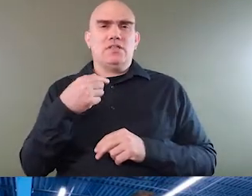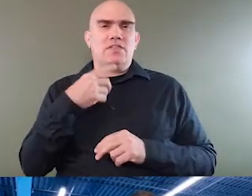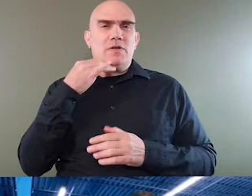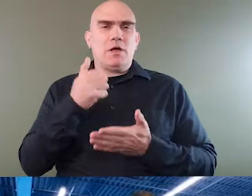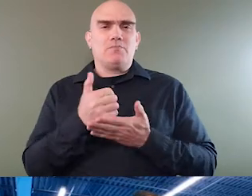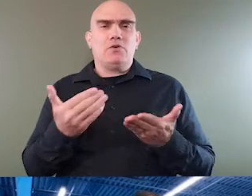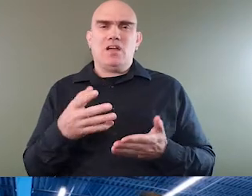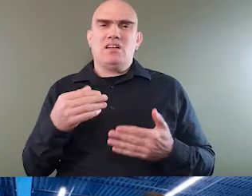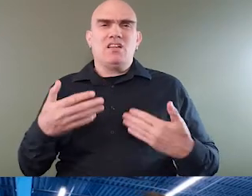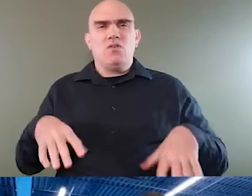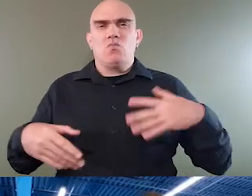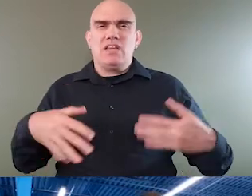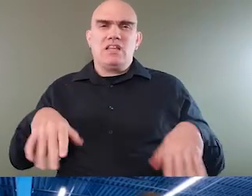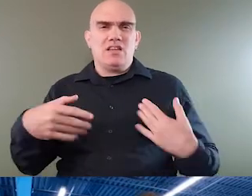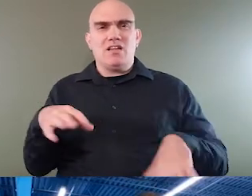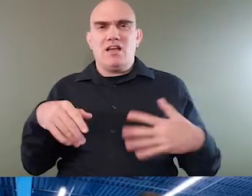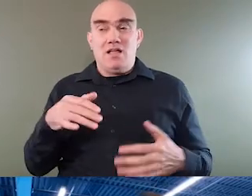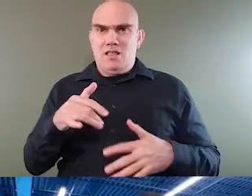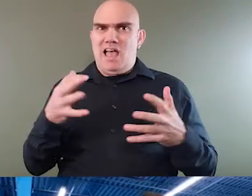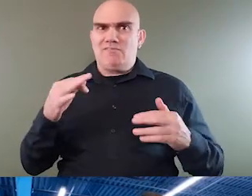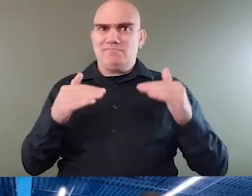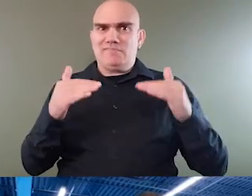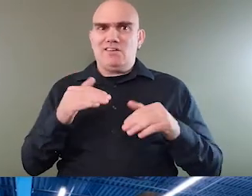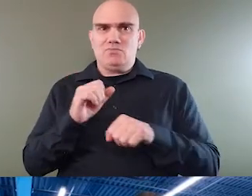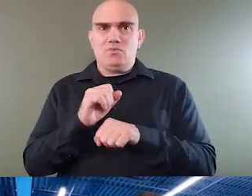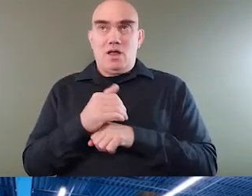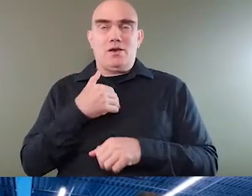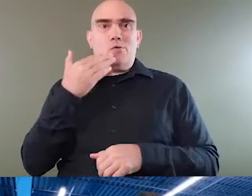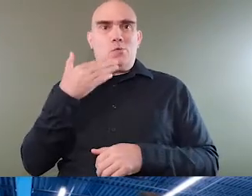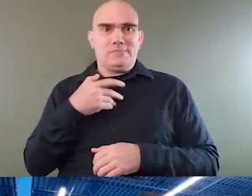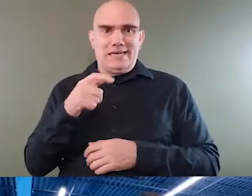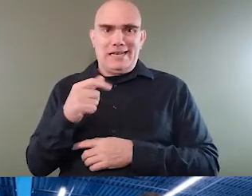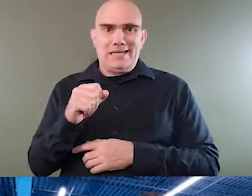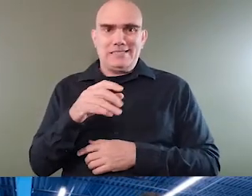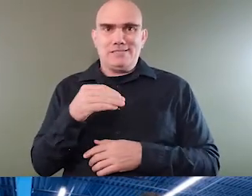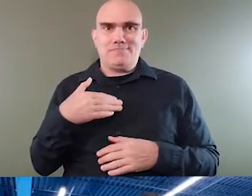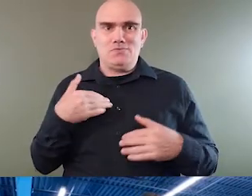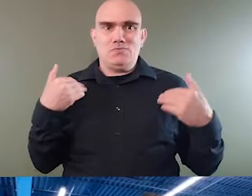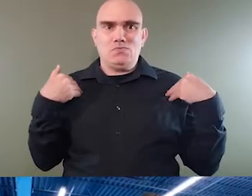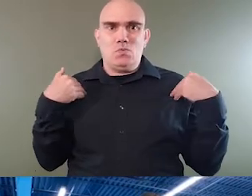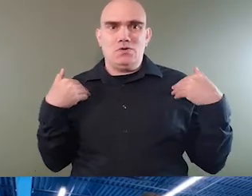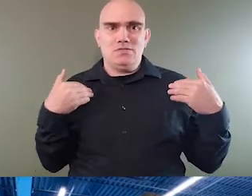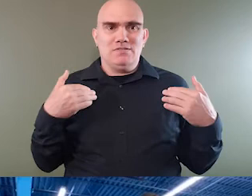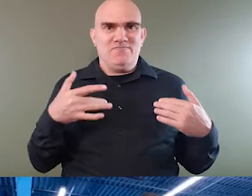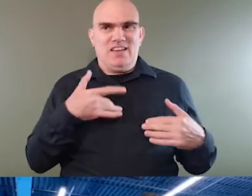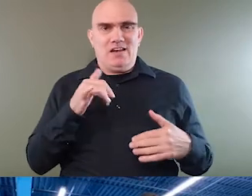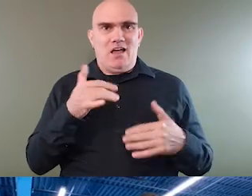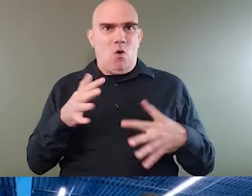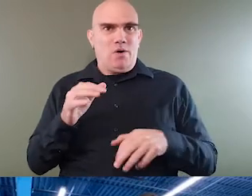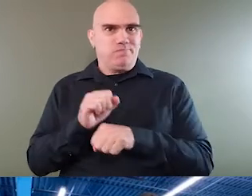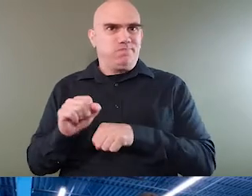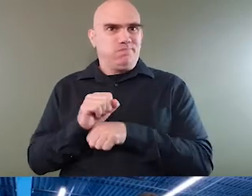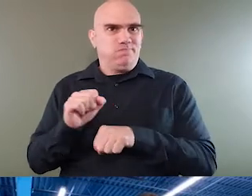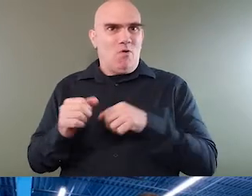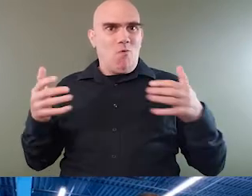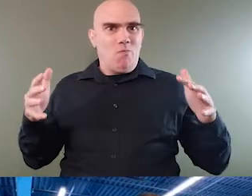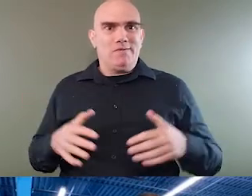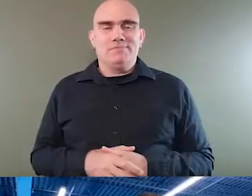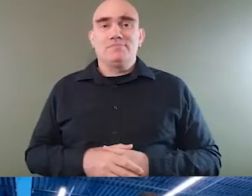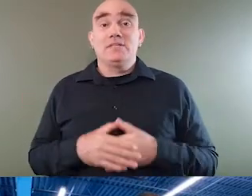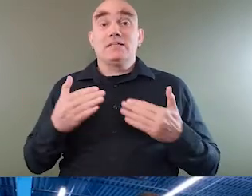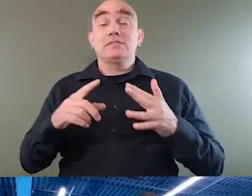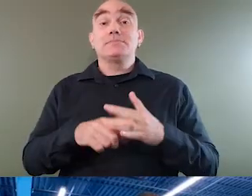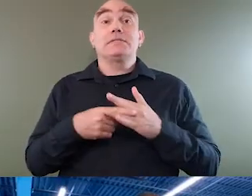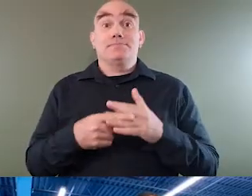anything out. That was a lot of balance work. I know my legs and my shoulders feel like they've been working already. So